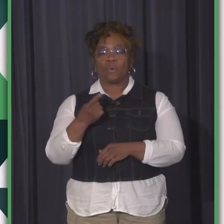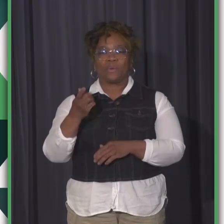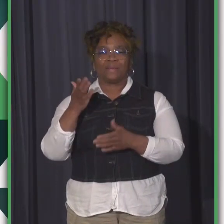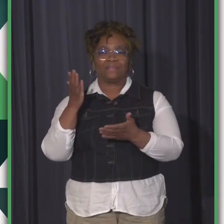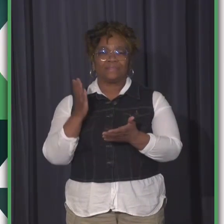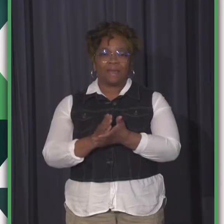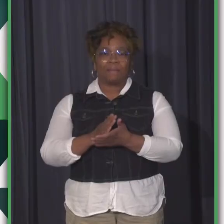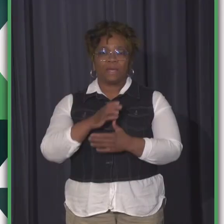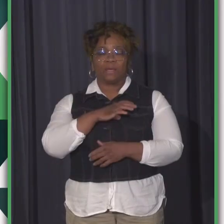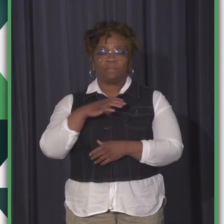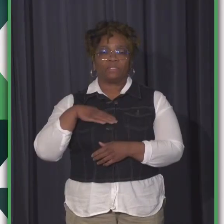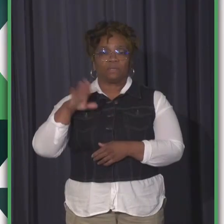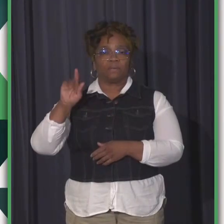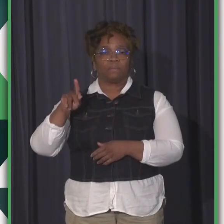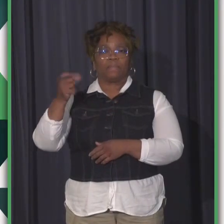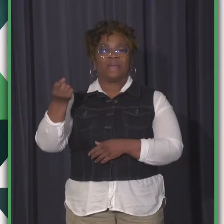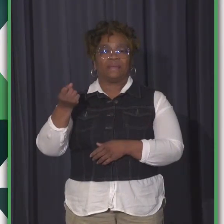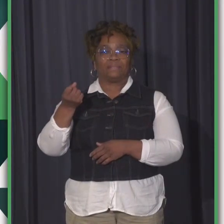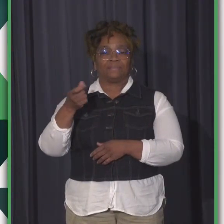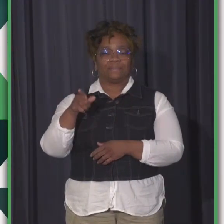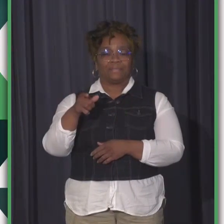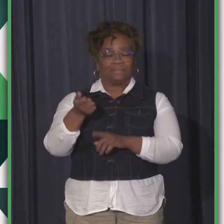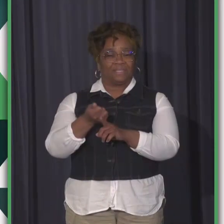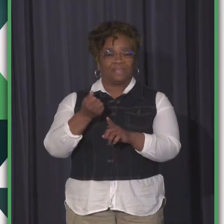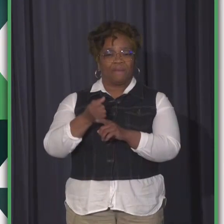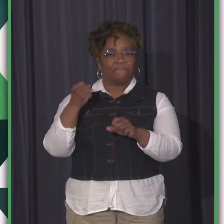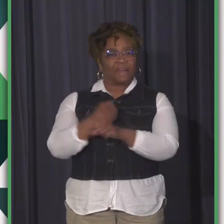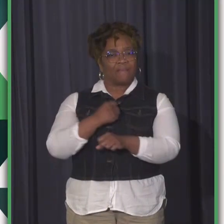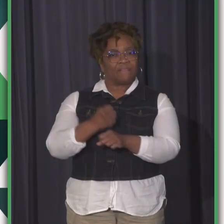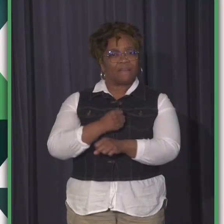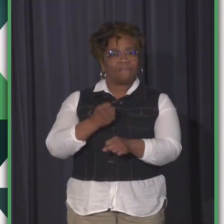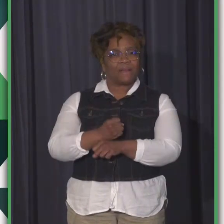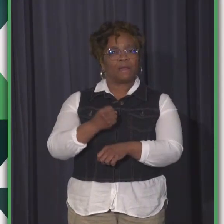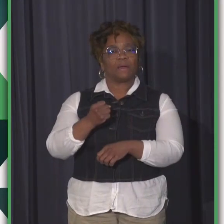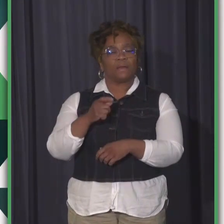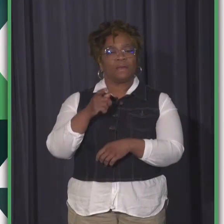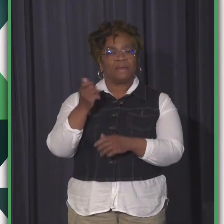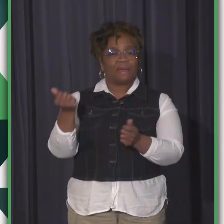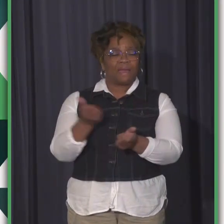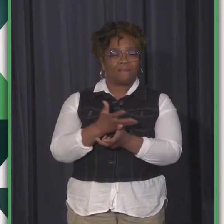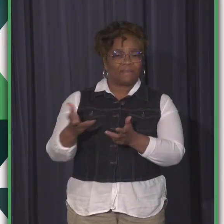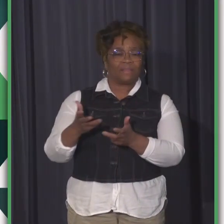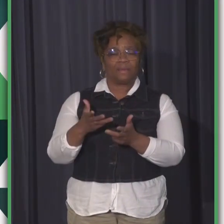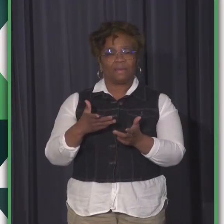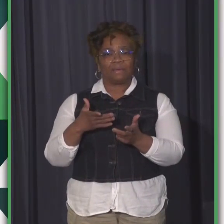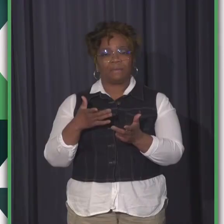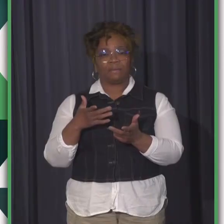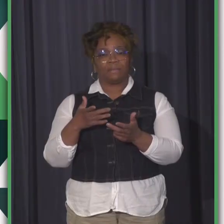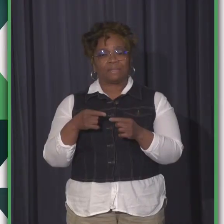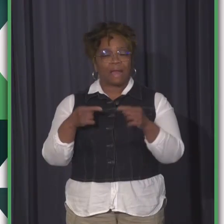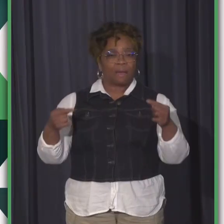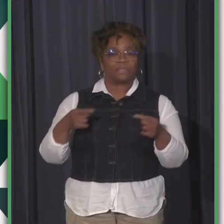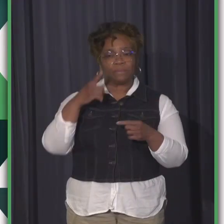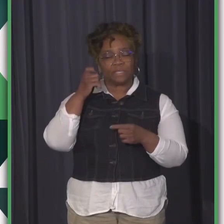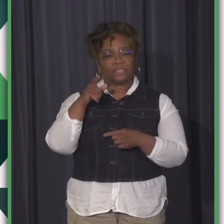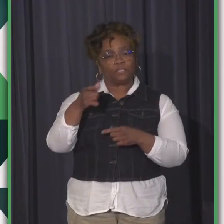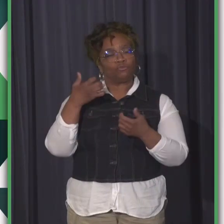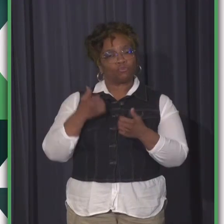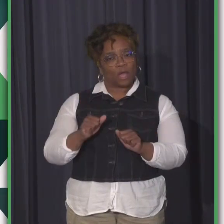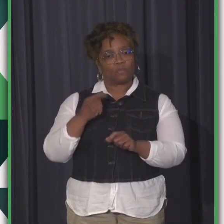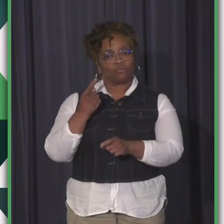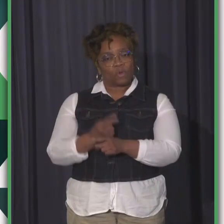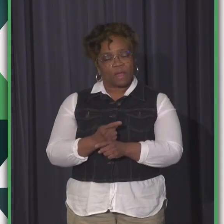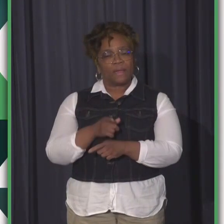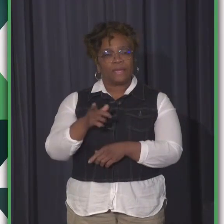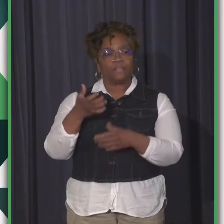Commissioner Banks is one of the only ones up there that fights. And everything he does is in opposition to what you guys are doing because he's trying to do the right thing for the most part. He is